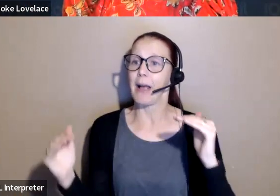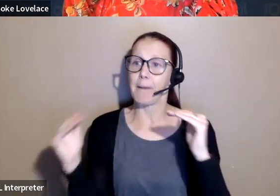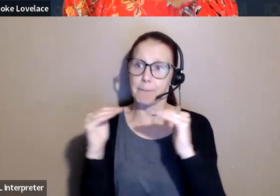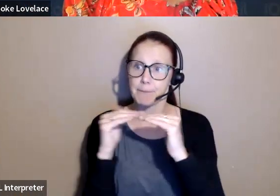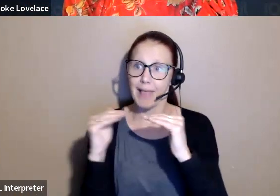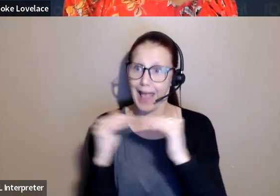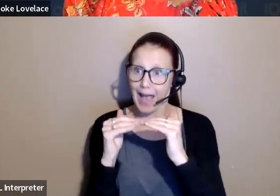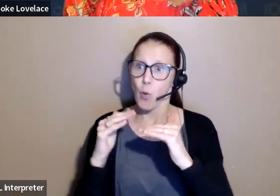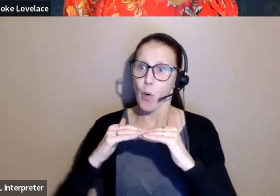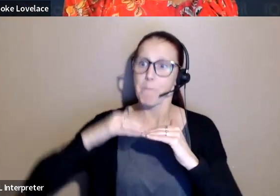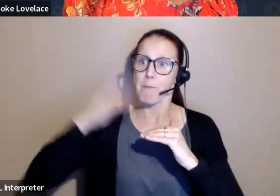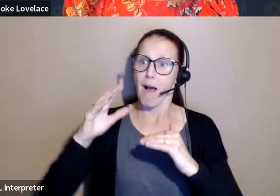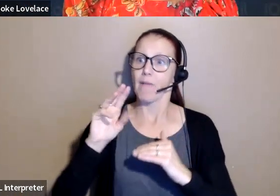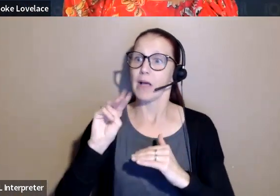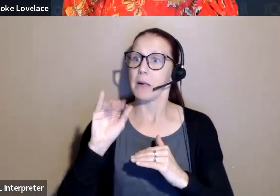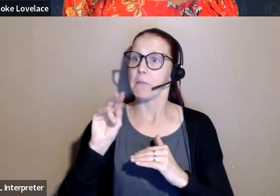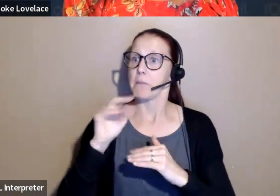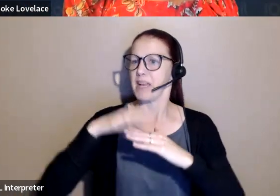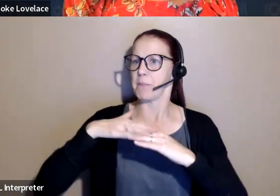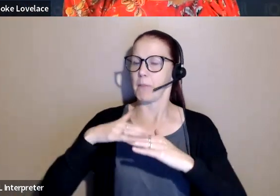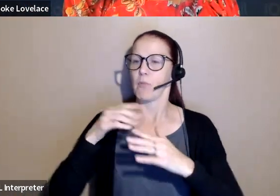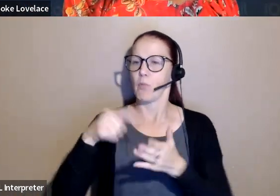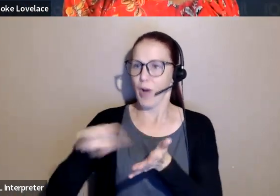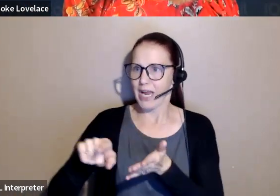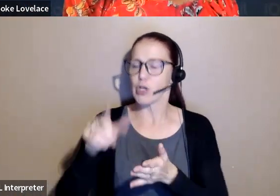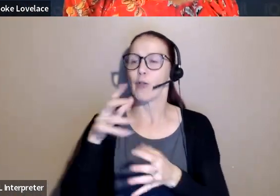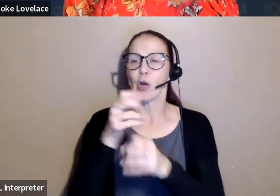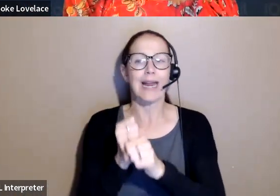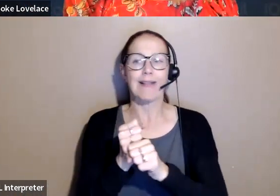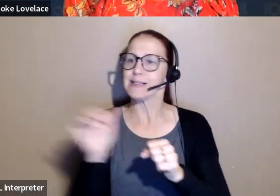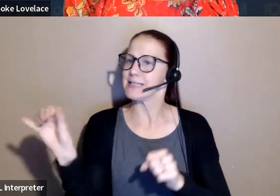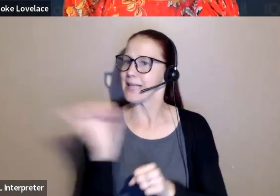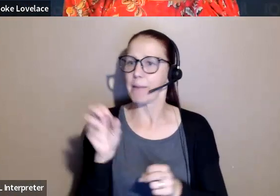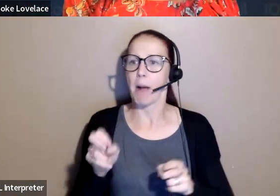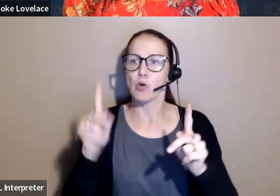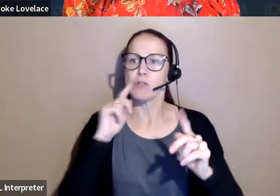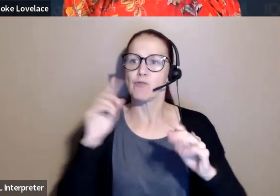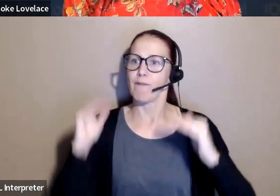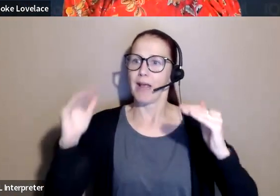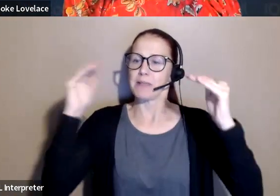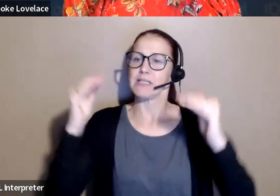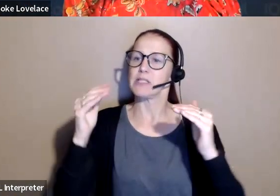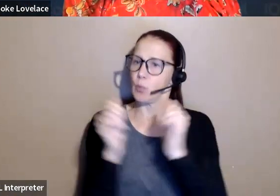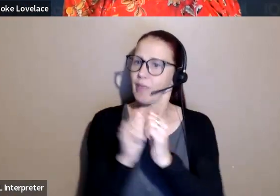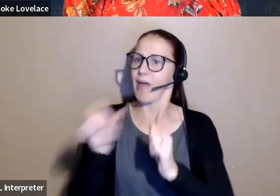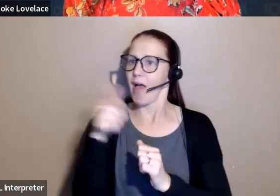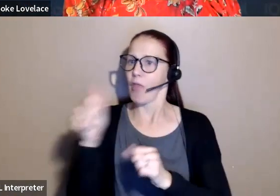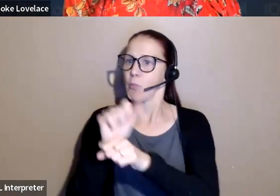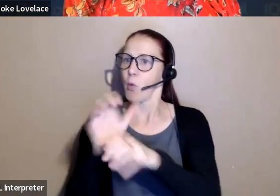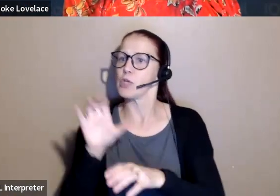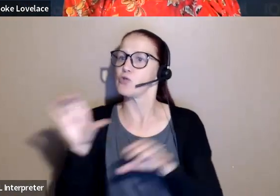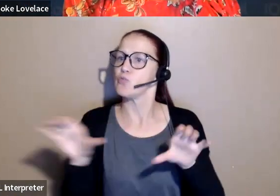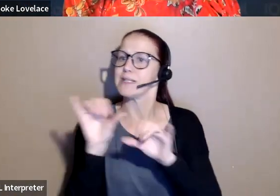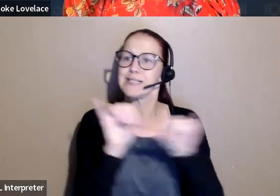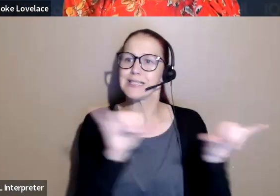wage and getting the same benefits and opportunities for advancement that all the other employees are. They're doing the same work. And so that's what we mean by